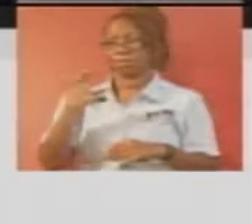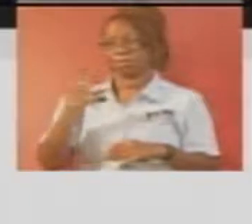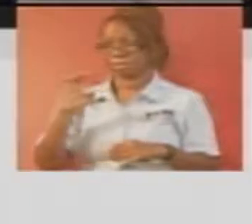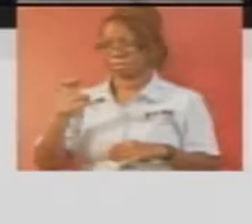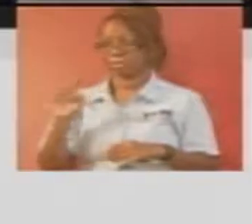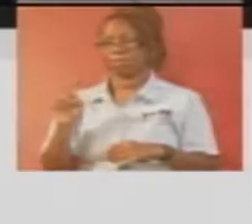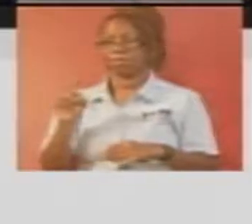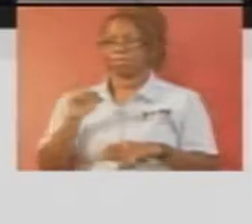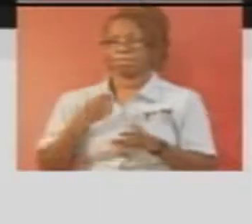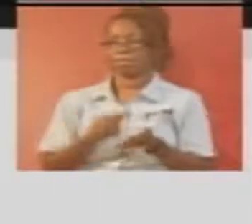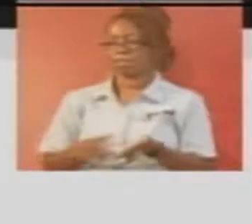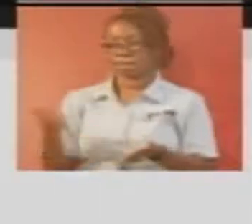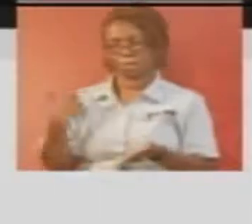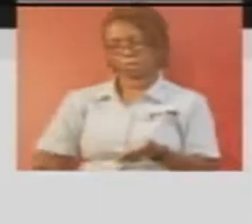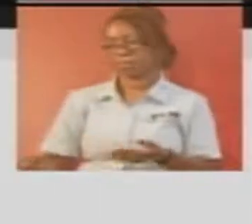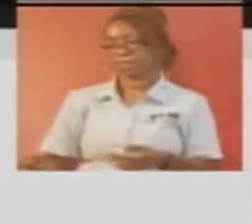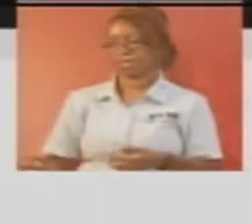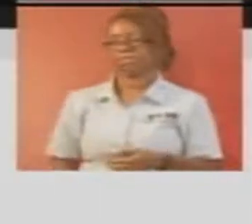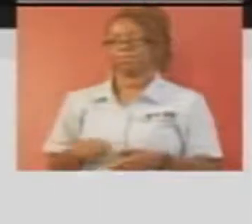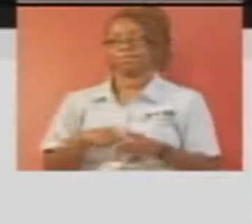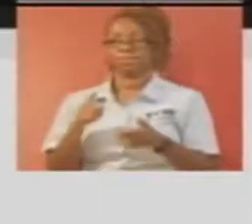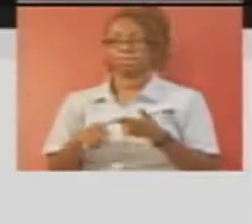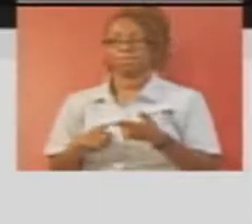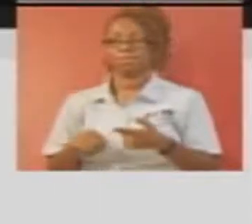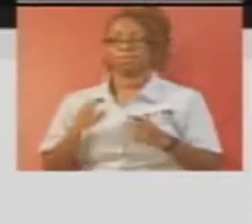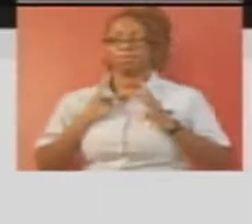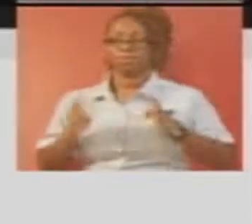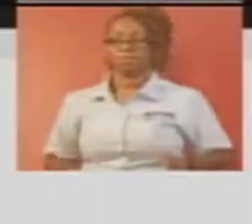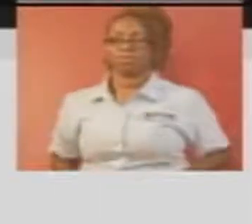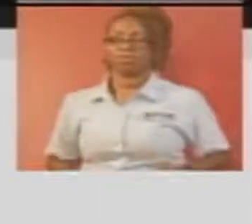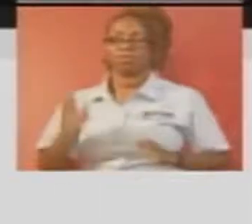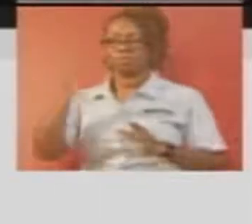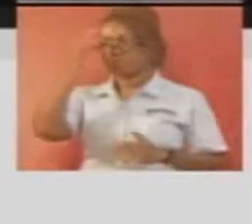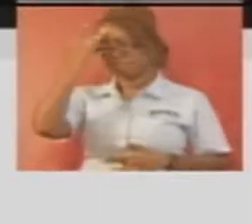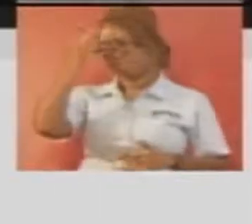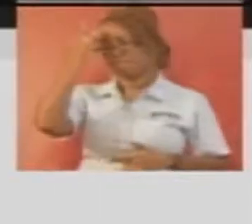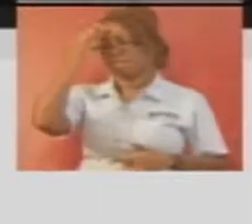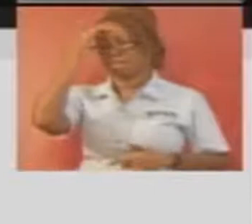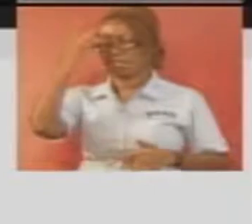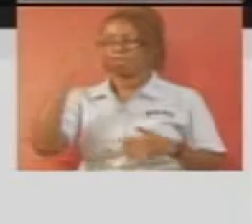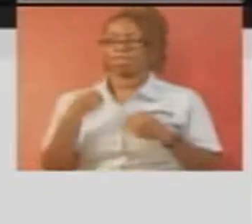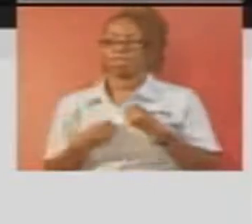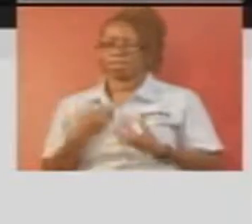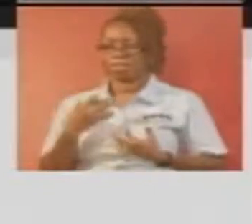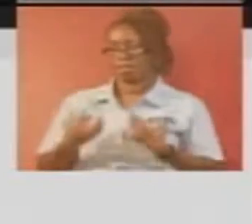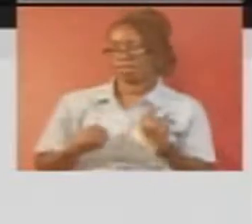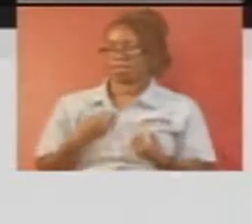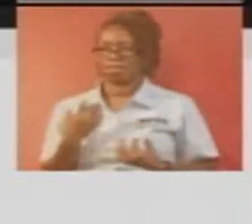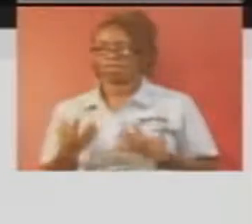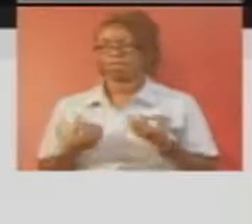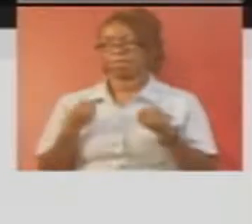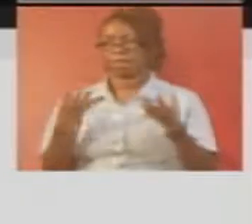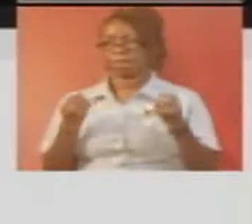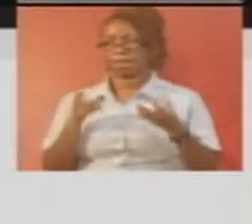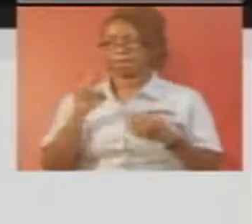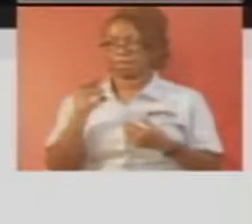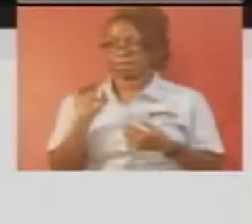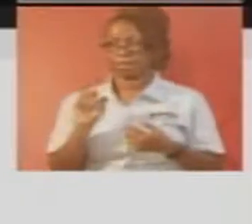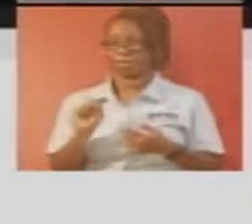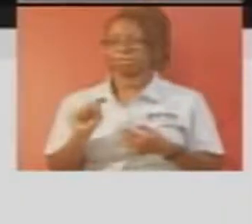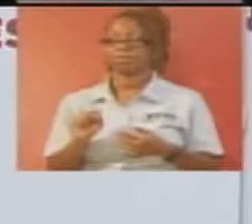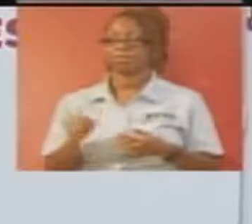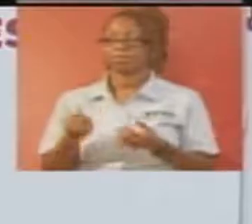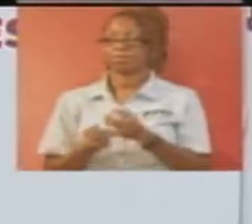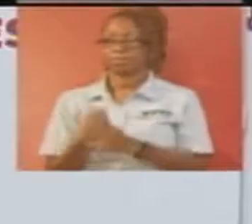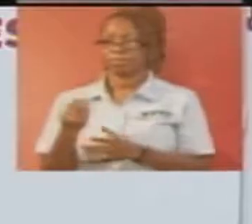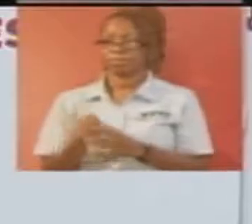into action much more quickly than the first time and prevent the infection from taking hold, or at least prevent it from causing illness